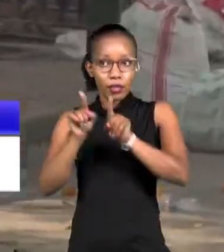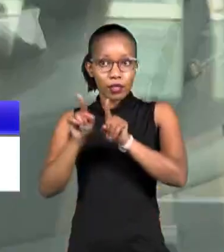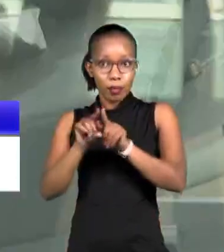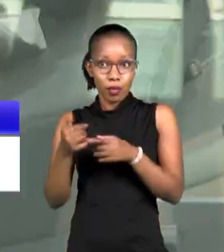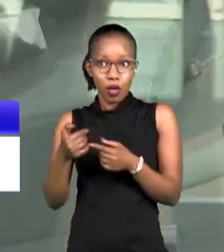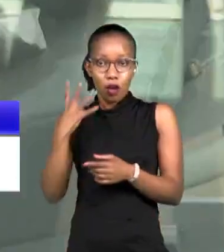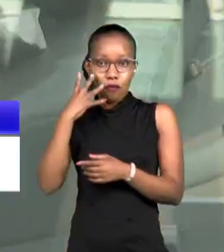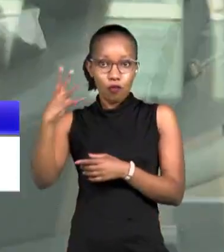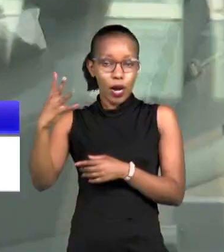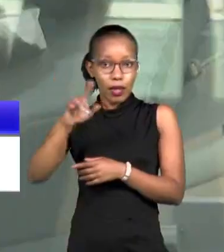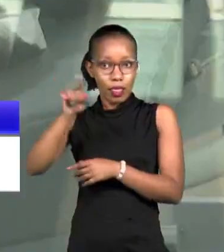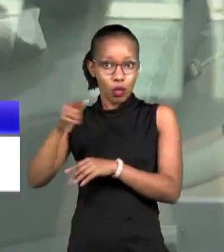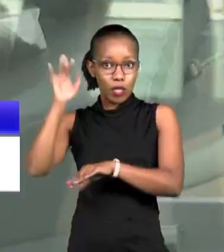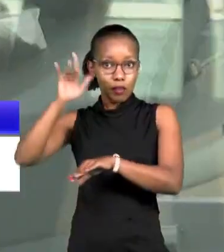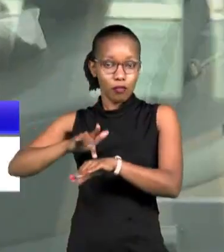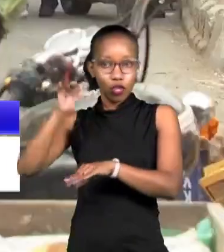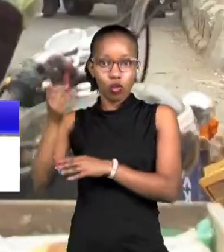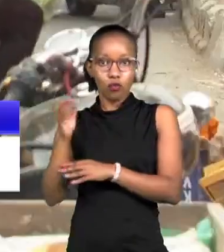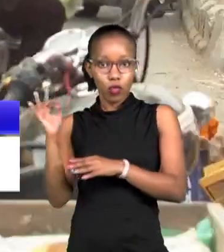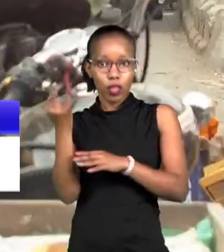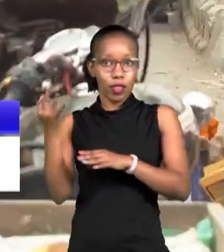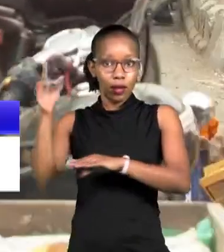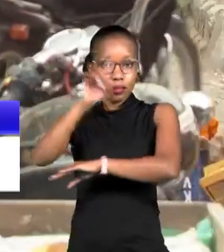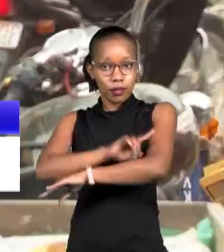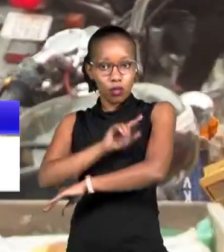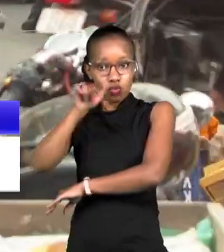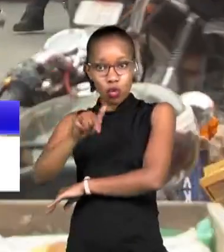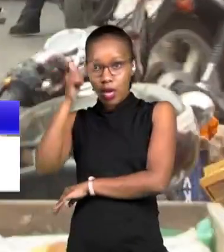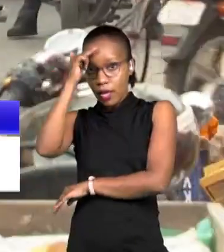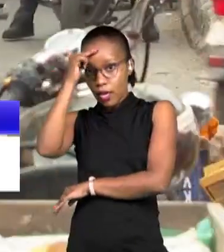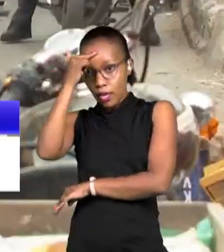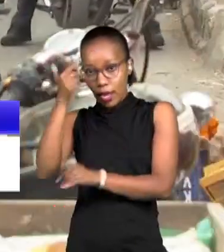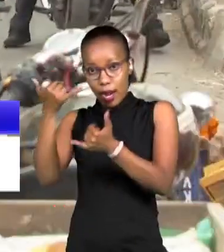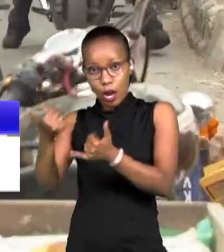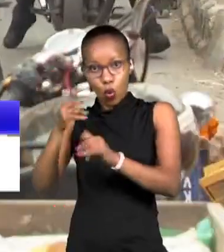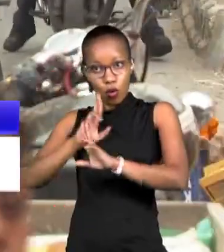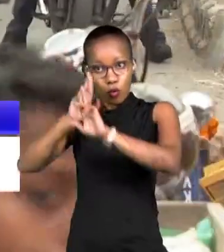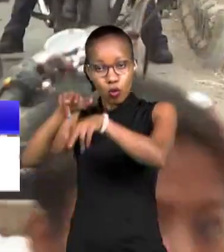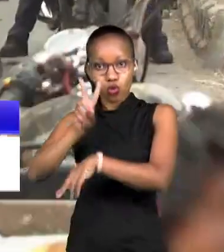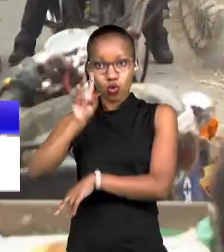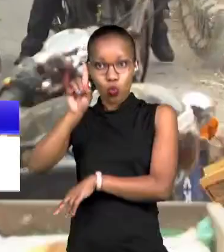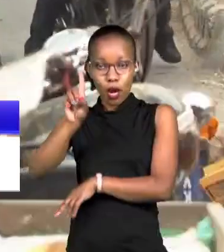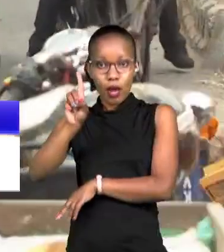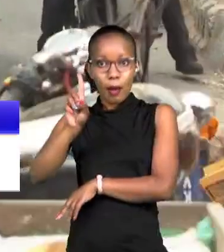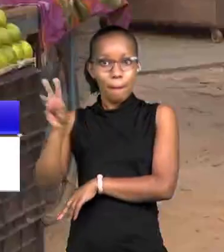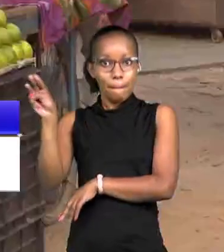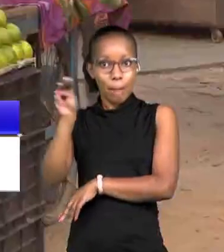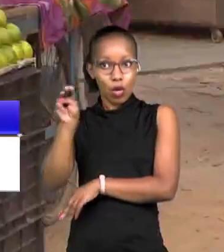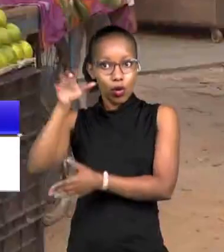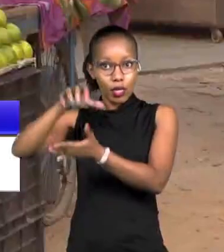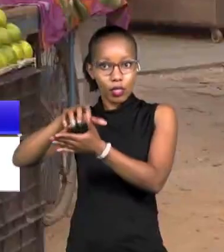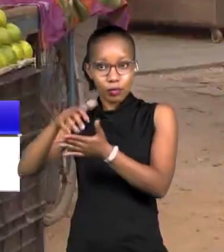than 400,000 new infections for the third day in a row. India has now reported more than 21 million cases